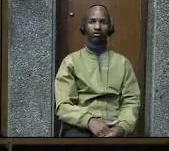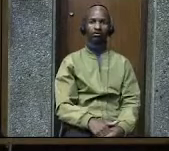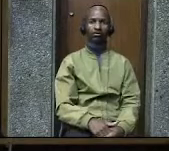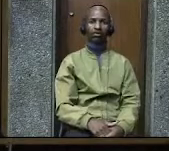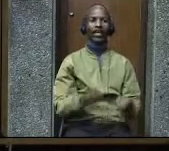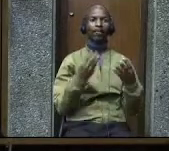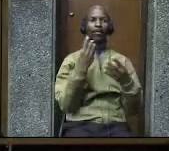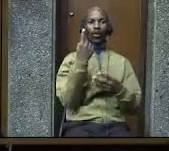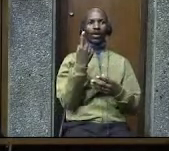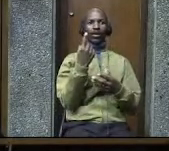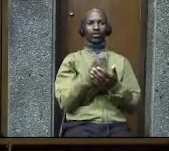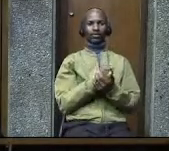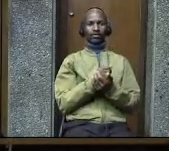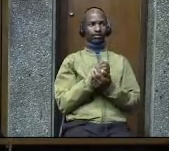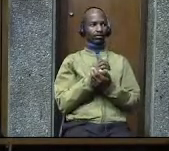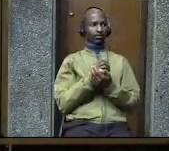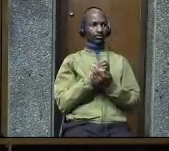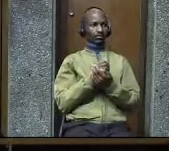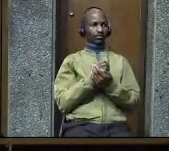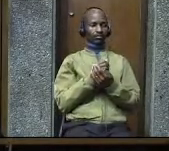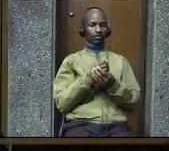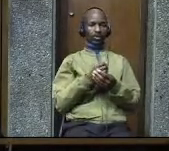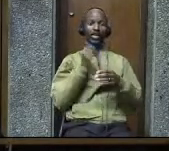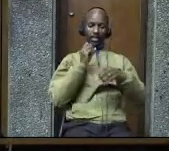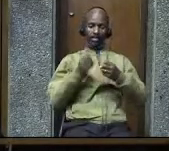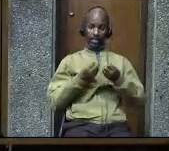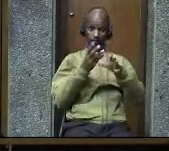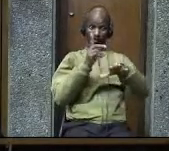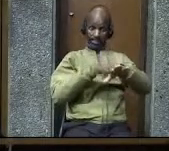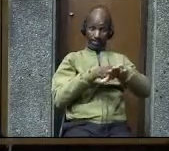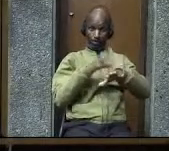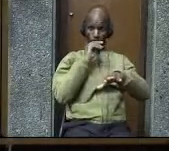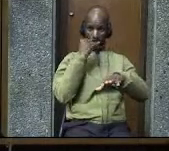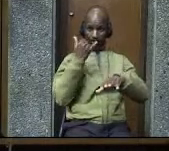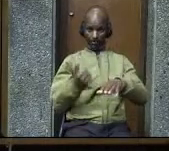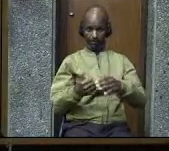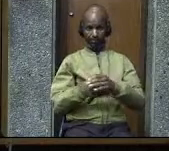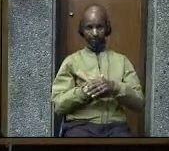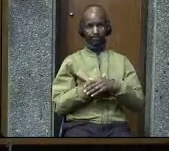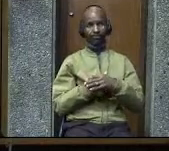Number one, I'm giving you a chance to speak.